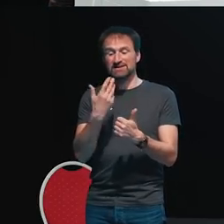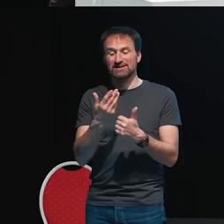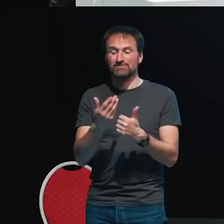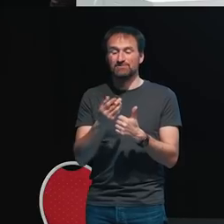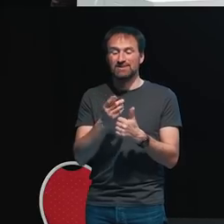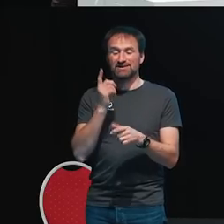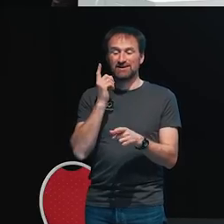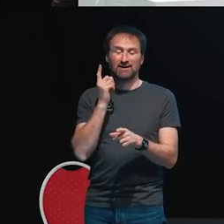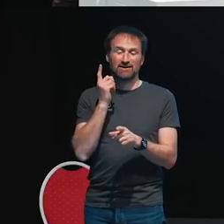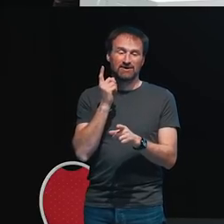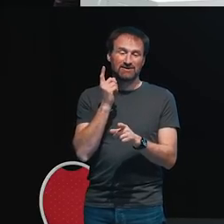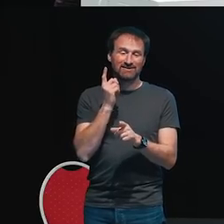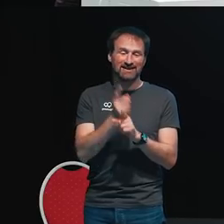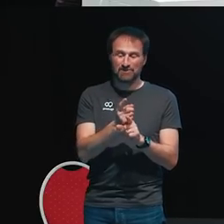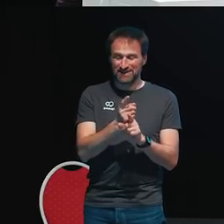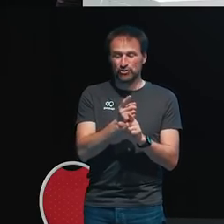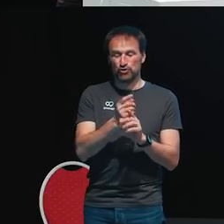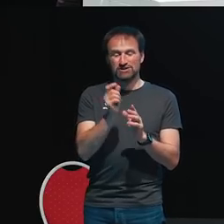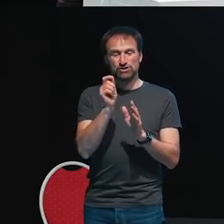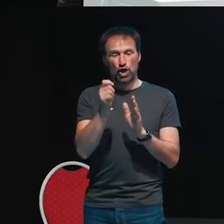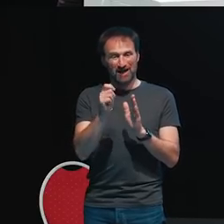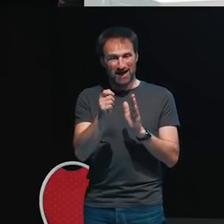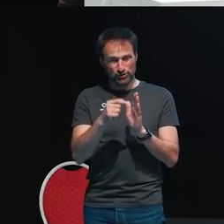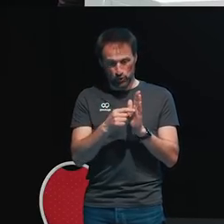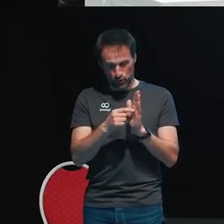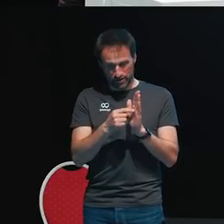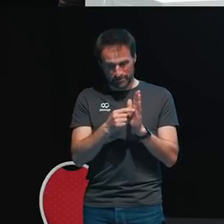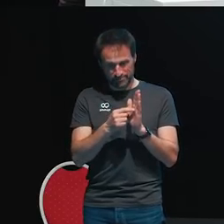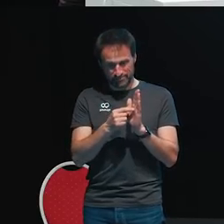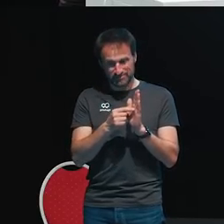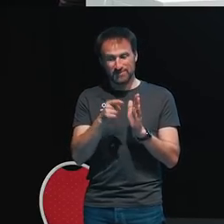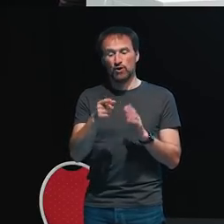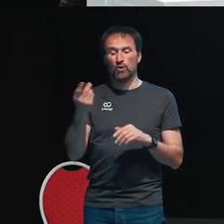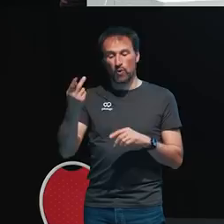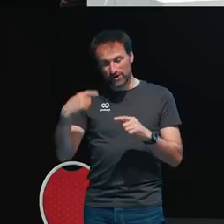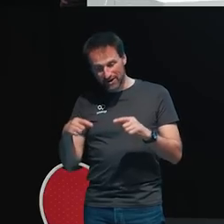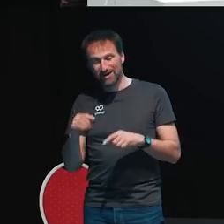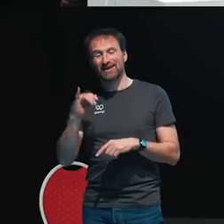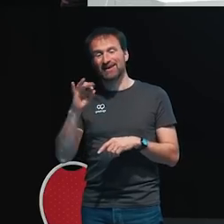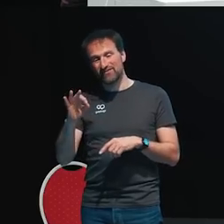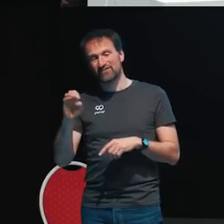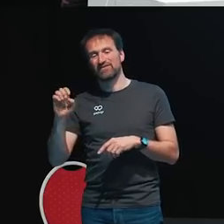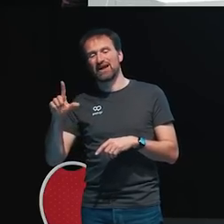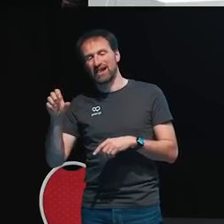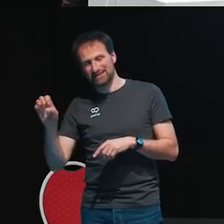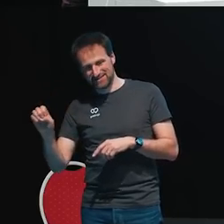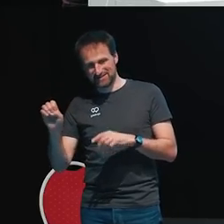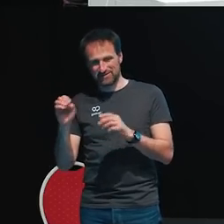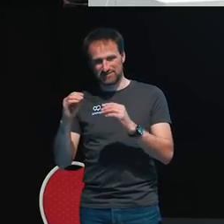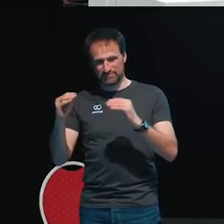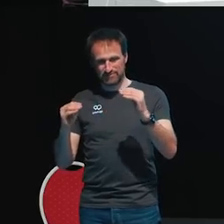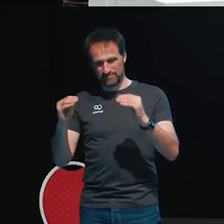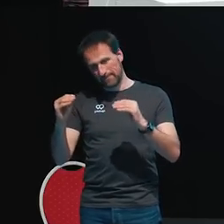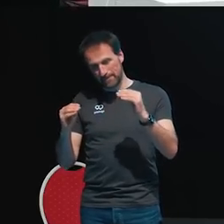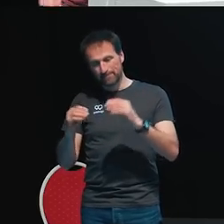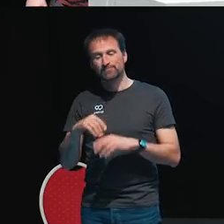an expression that does an if then else, and then you have an if then else statement. There is a proposal that